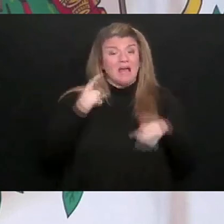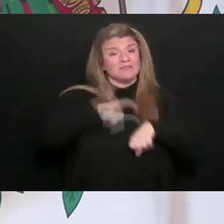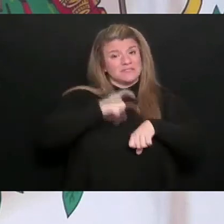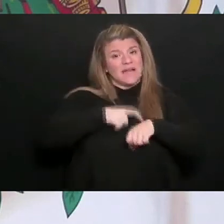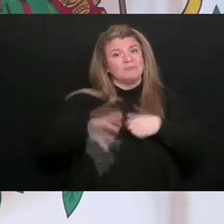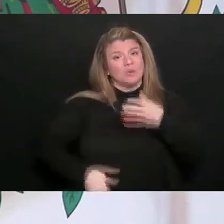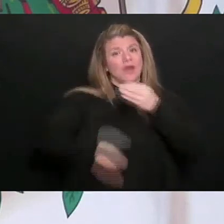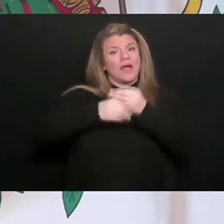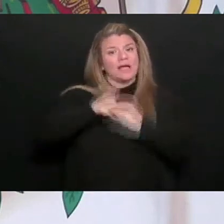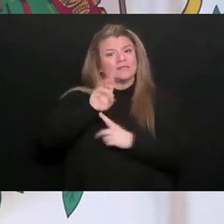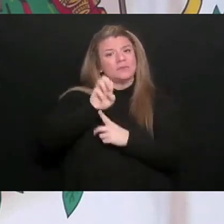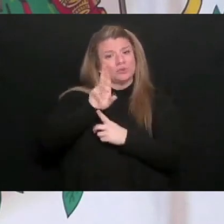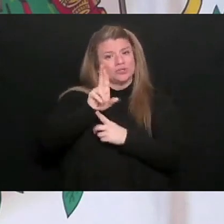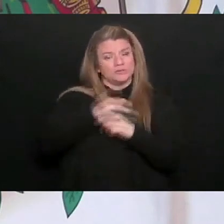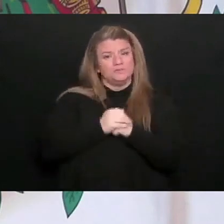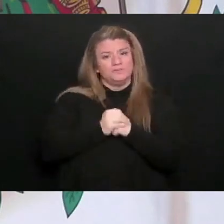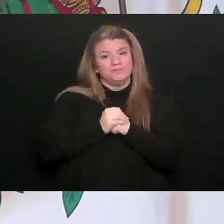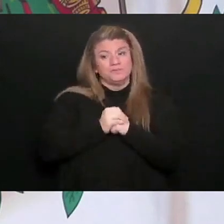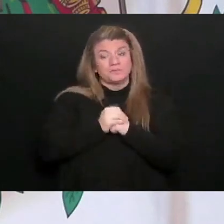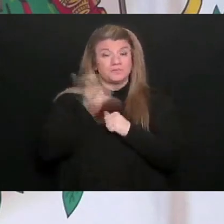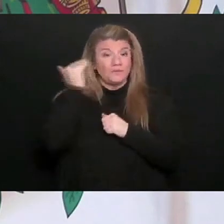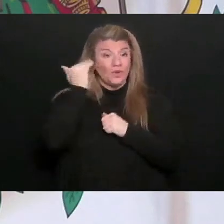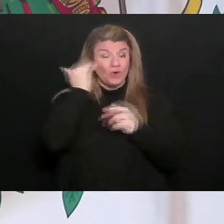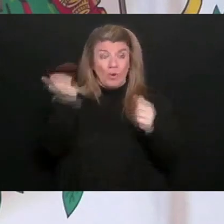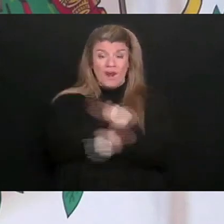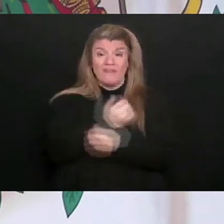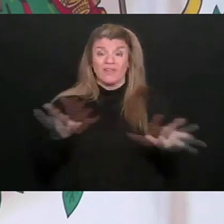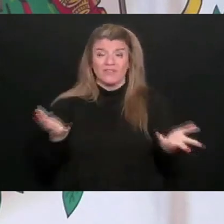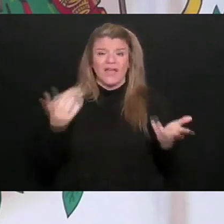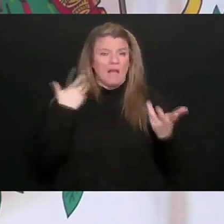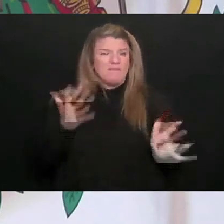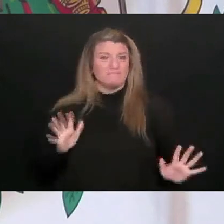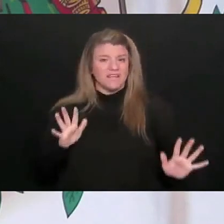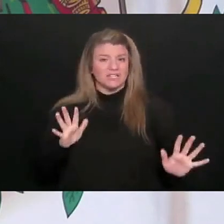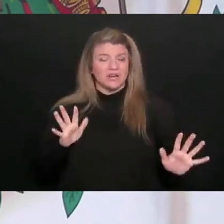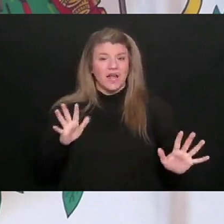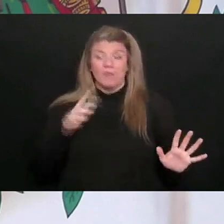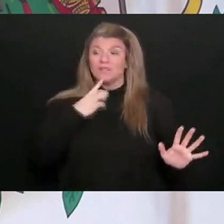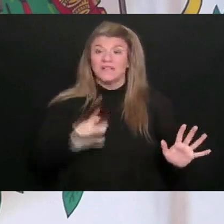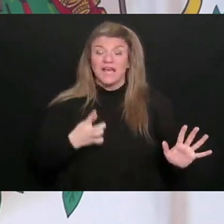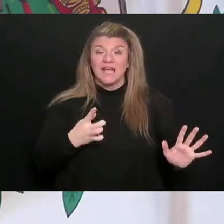shot. So with all that, I'll leave you, and I'd say just this,